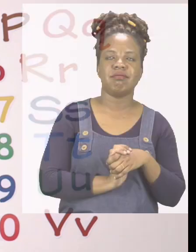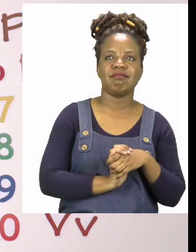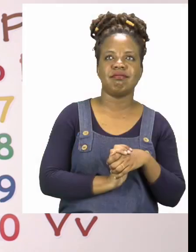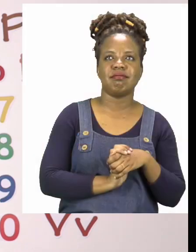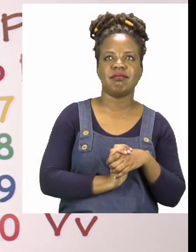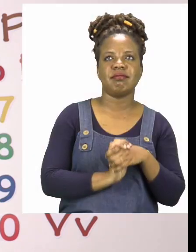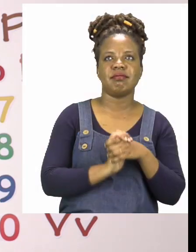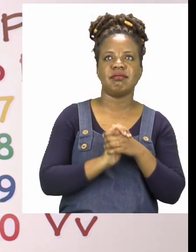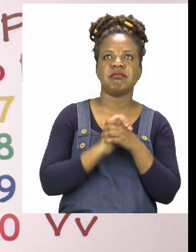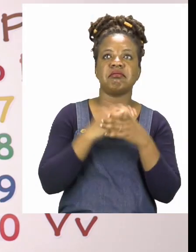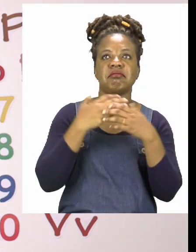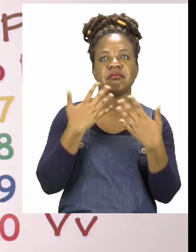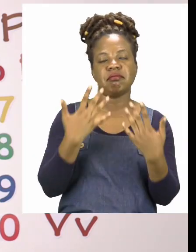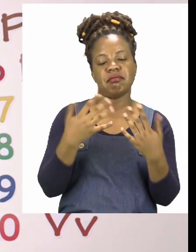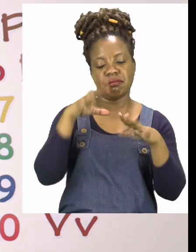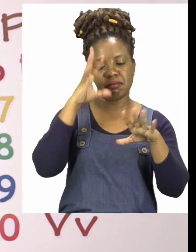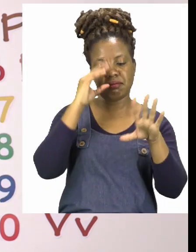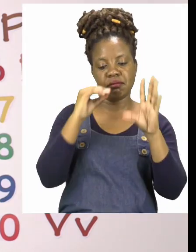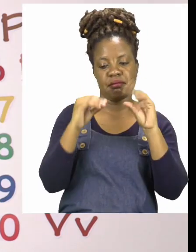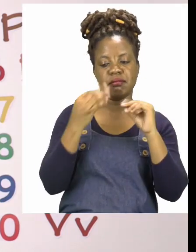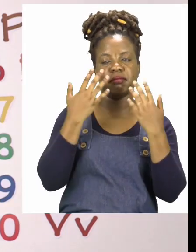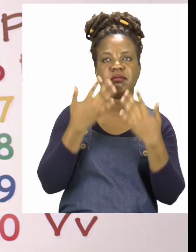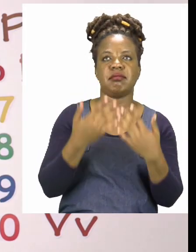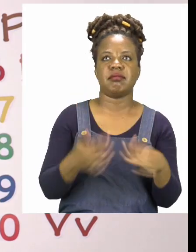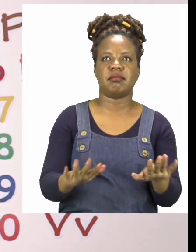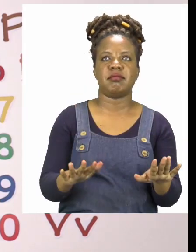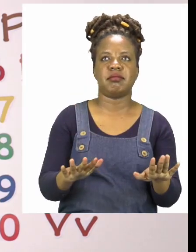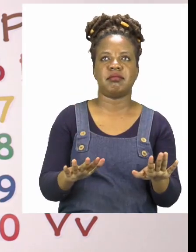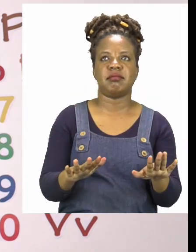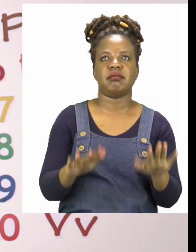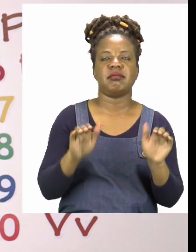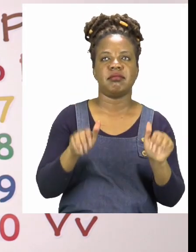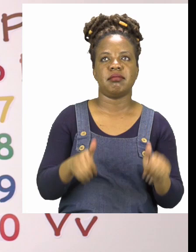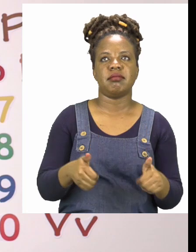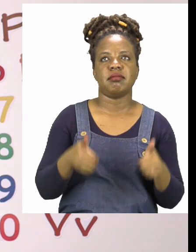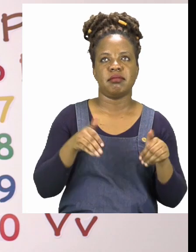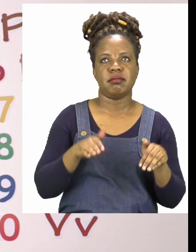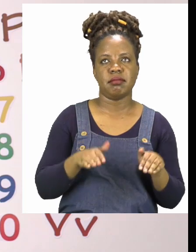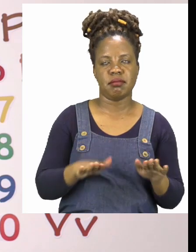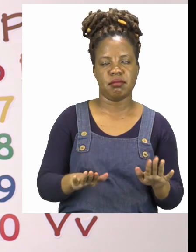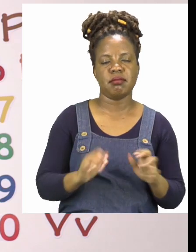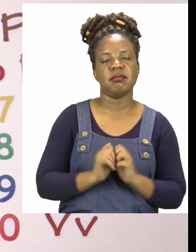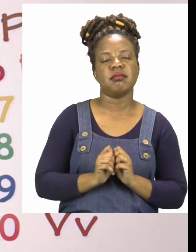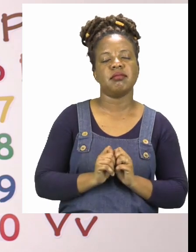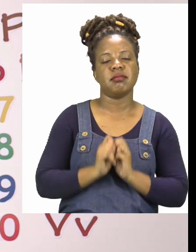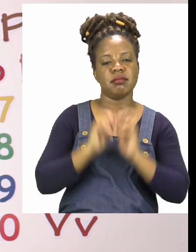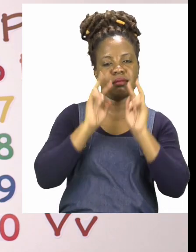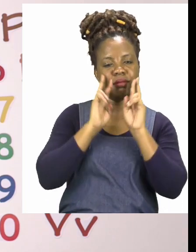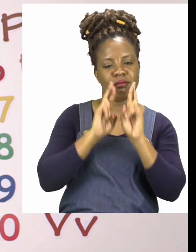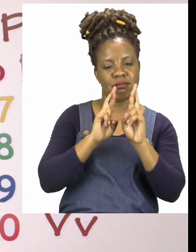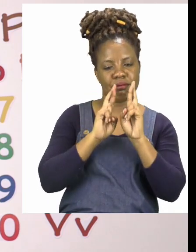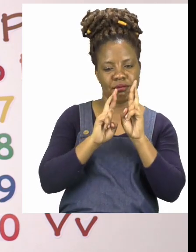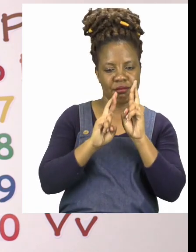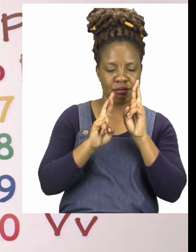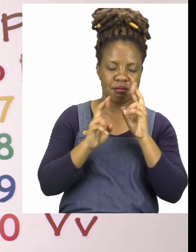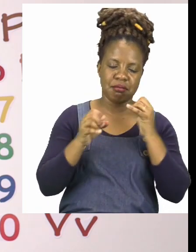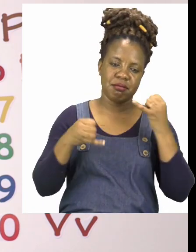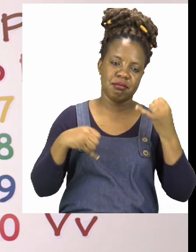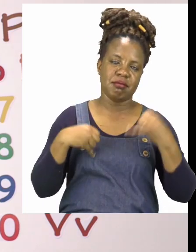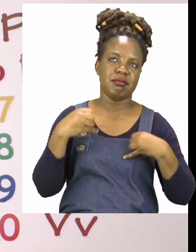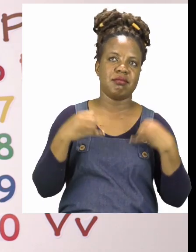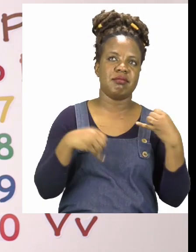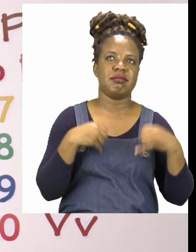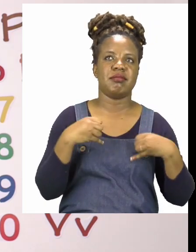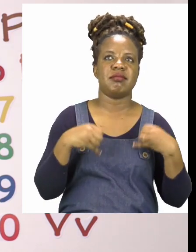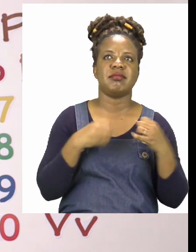We have now come to the end of our lesson, boys and girls, and I really hope you had so much fun.